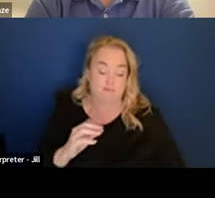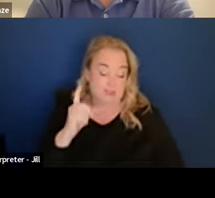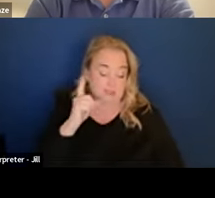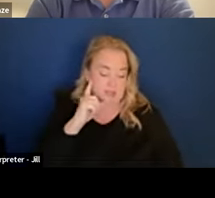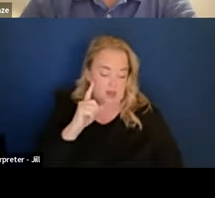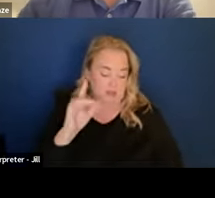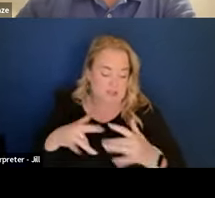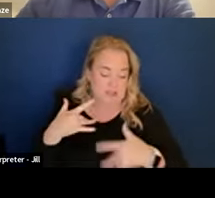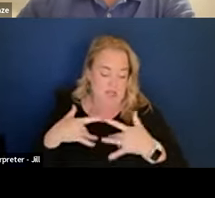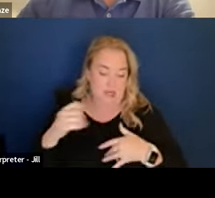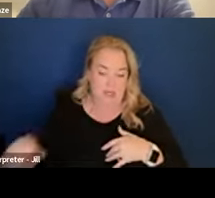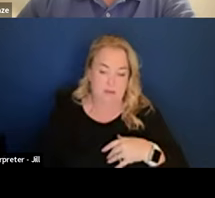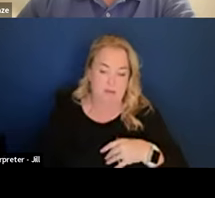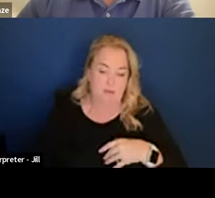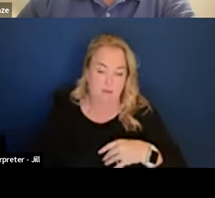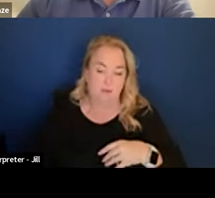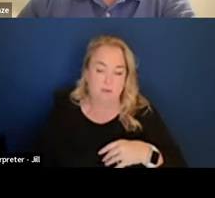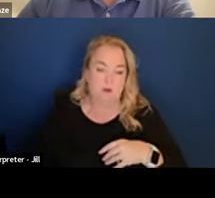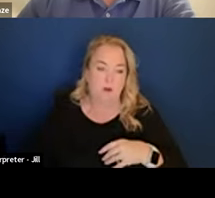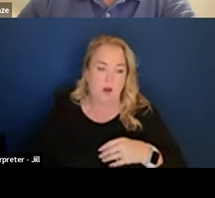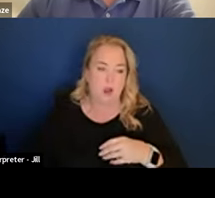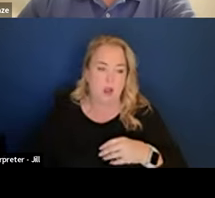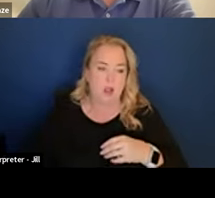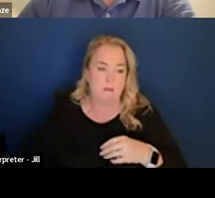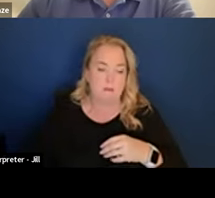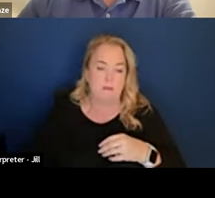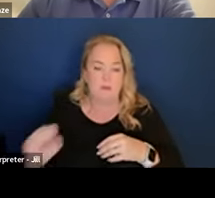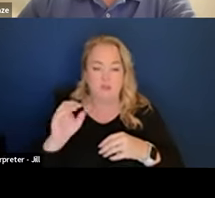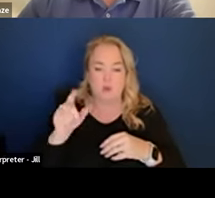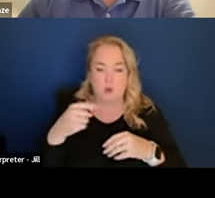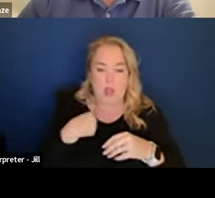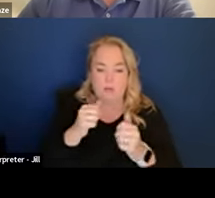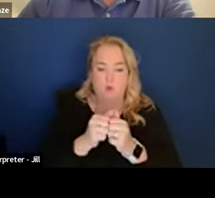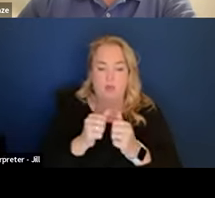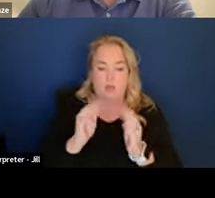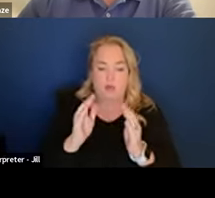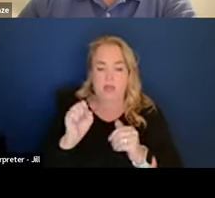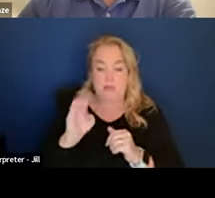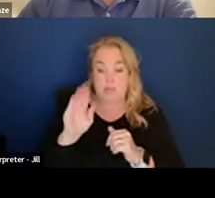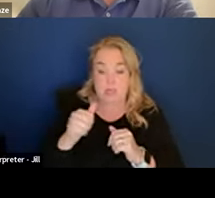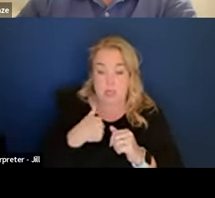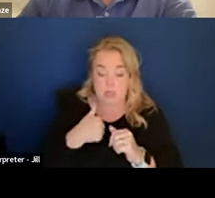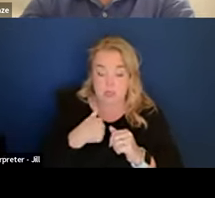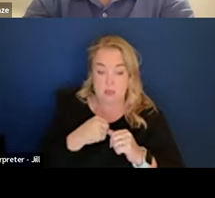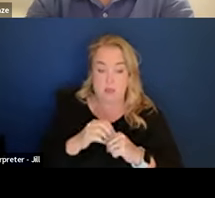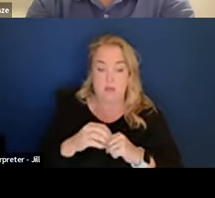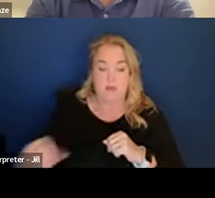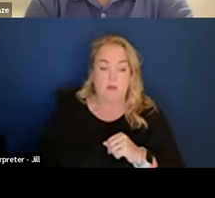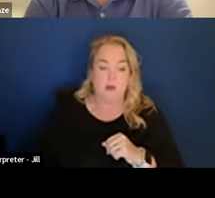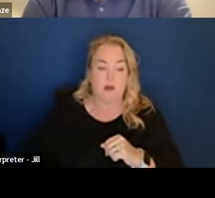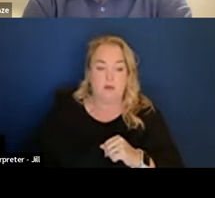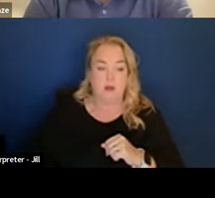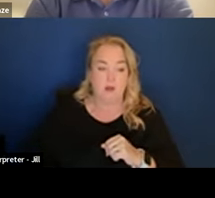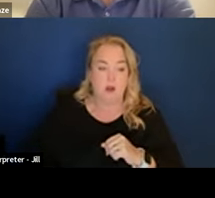really exciting. And so, Tia, I'm with the Small Business Administration, and I